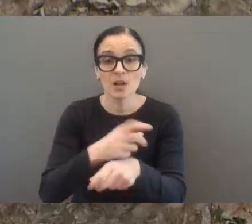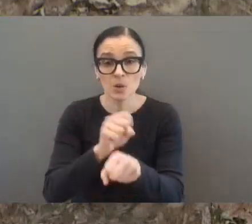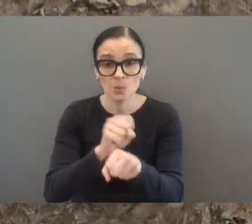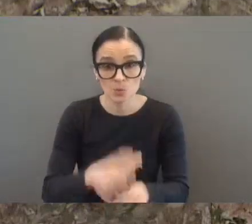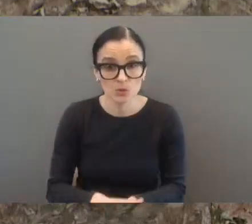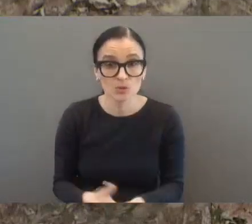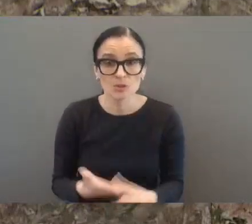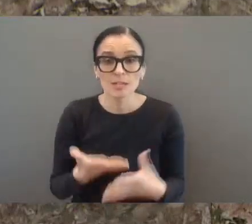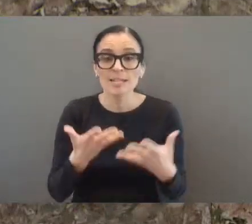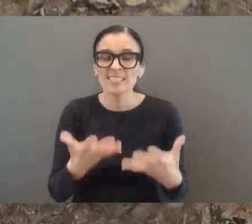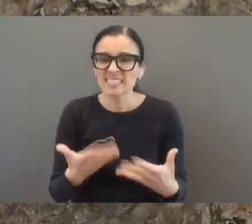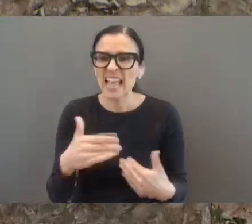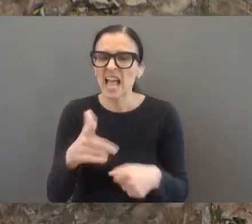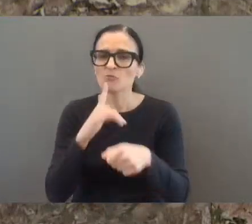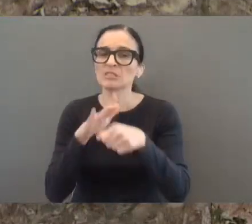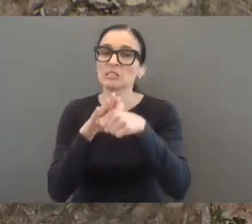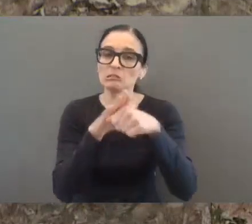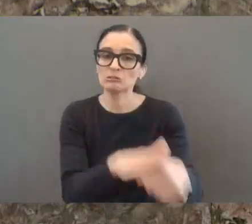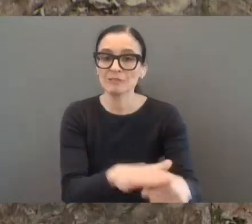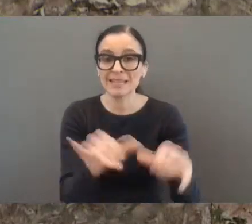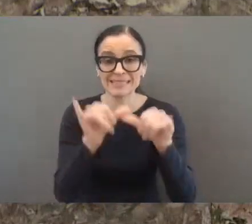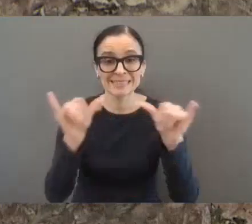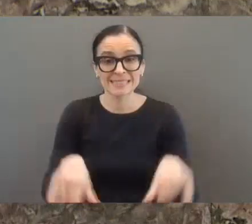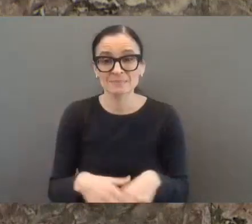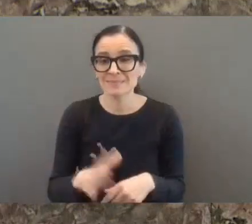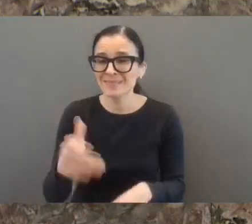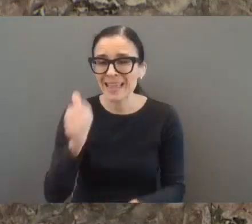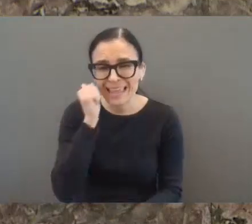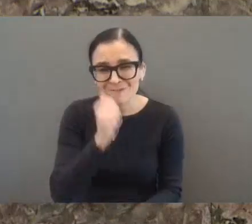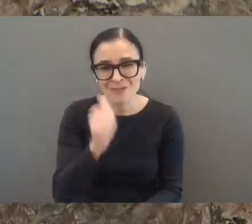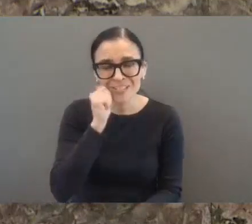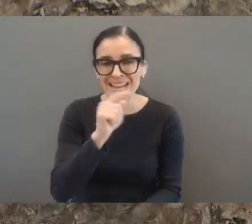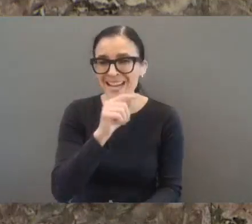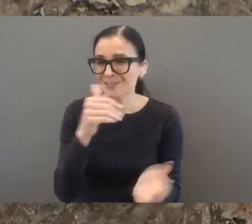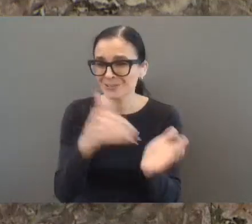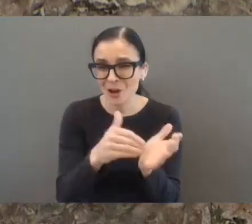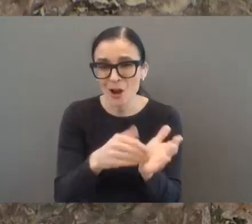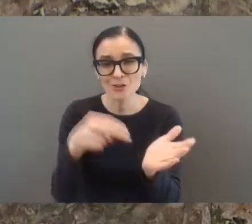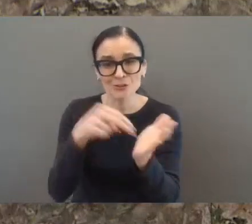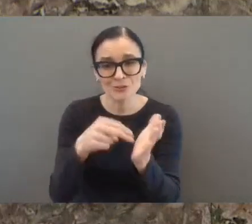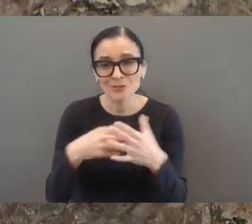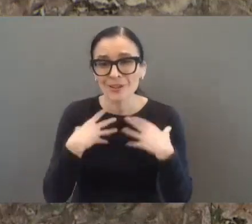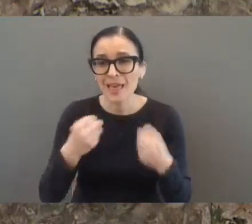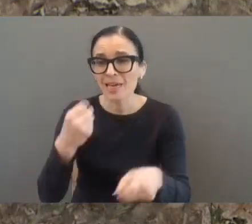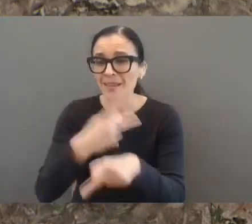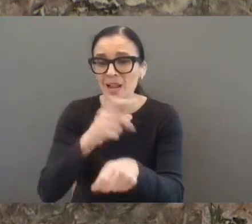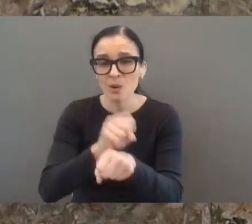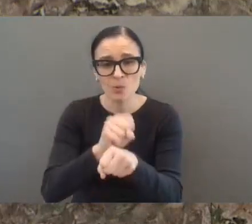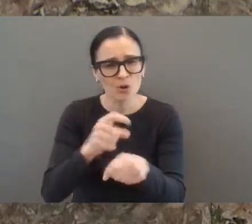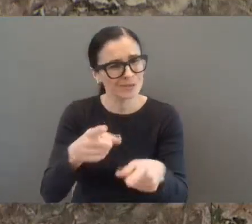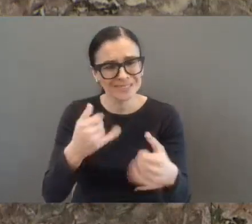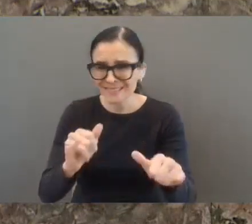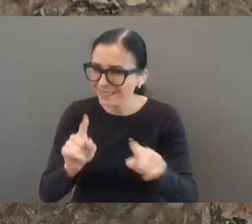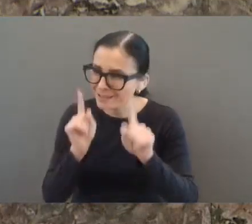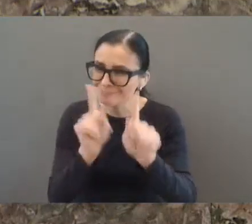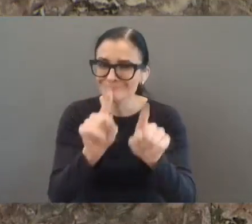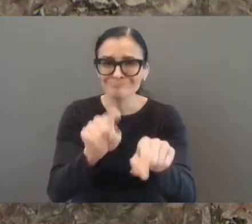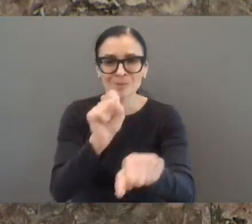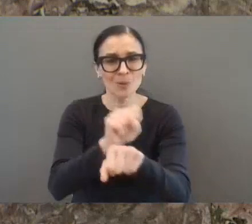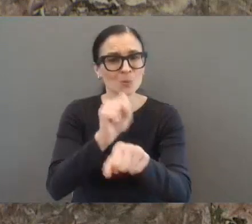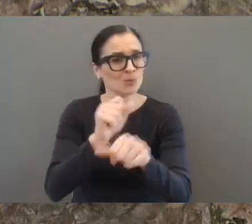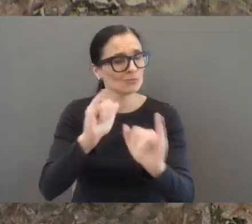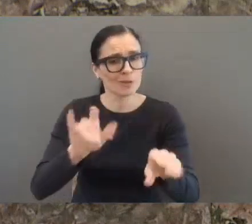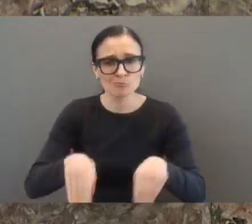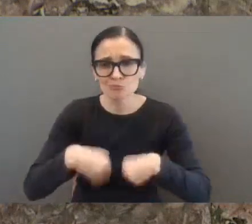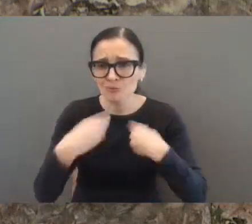doctors, these nurses, these healthcare workers are showing up delivering the best care possible for people here in British